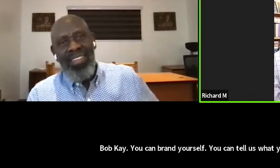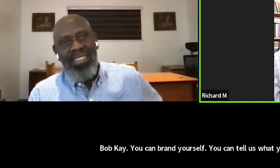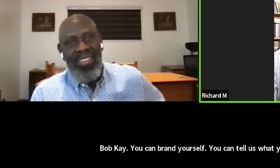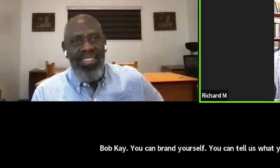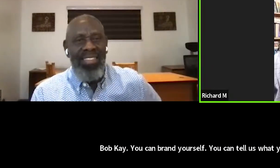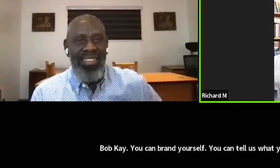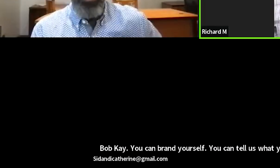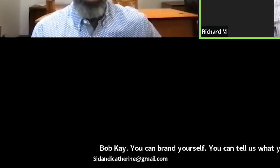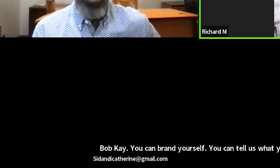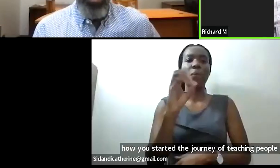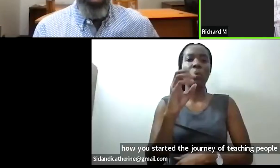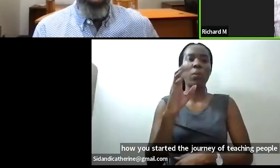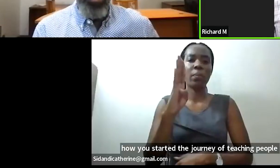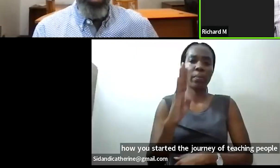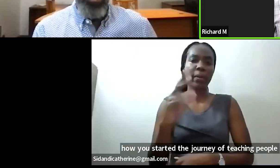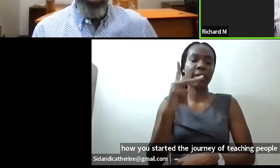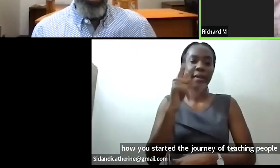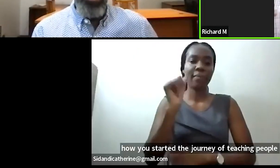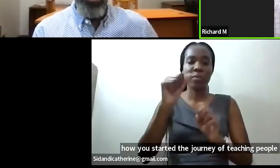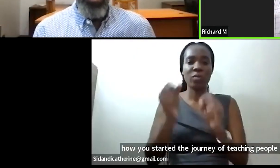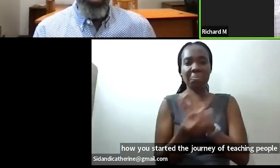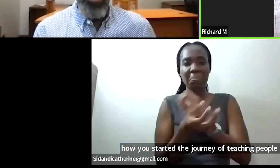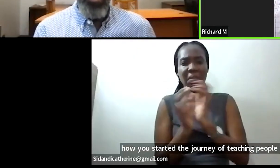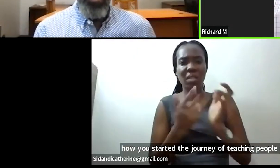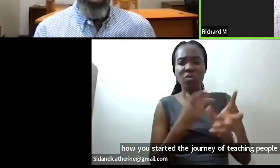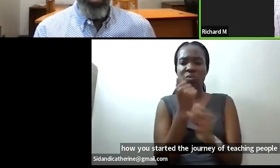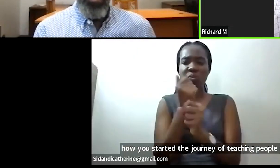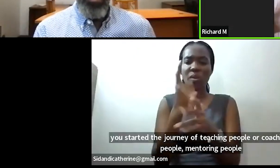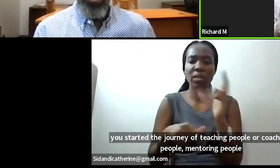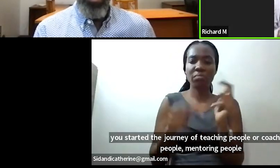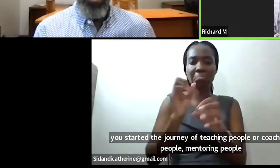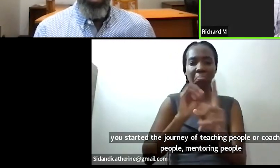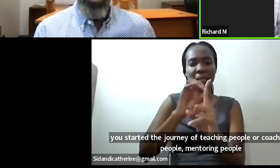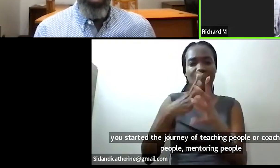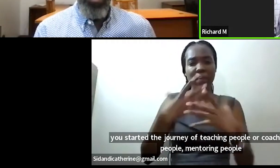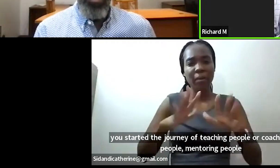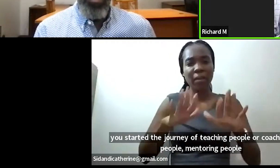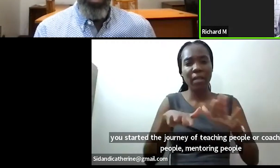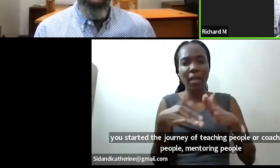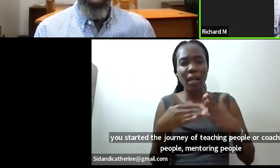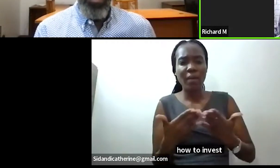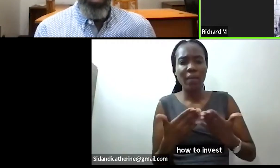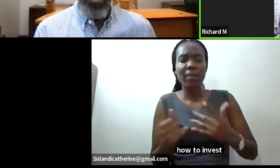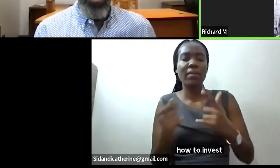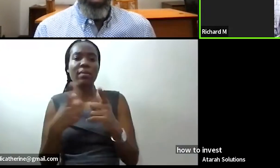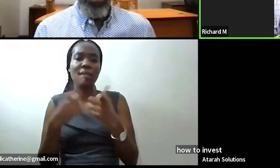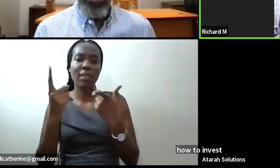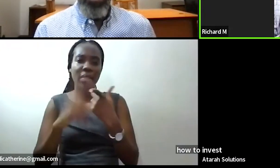people or coaching people, or mentoring people, how to invest. You're welcome. Take it away,